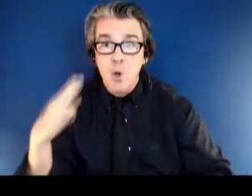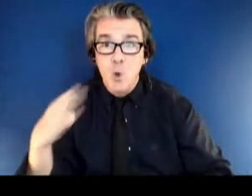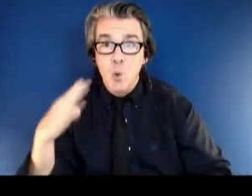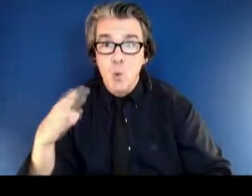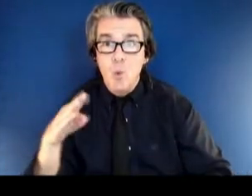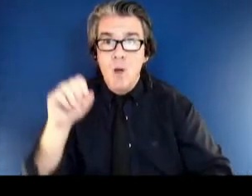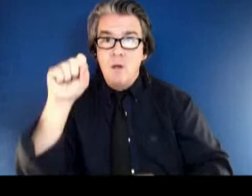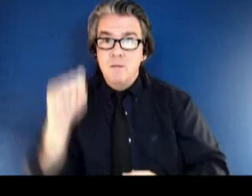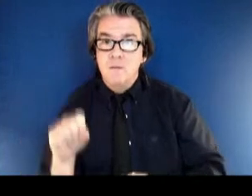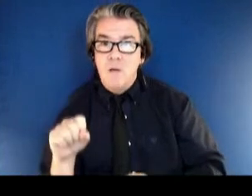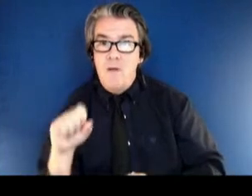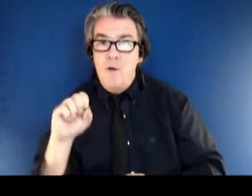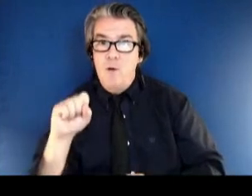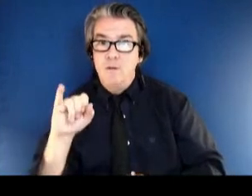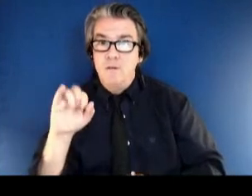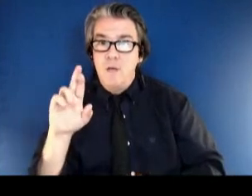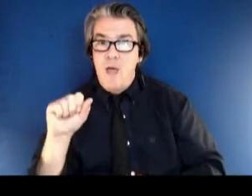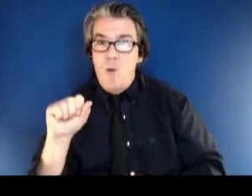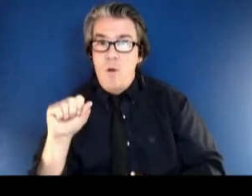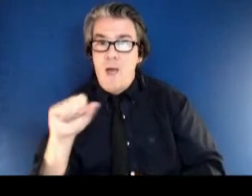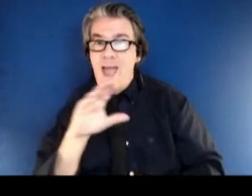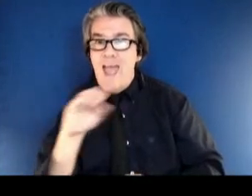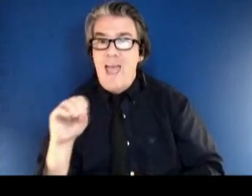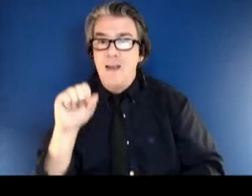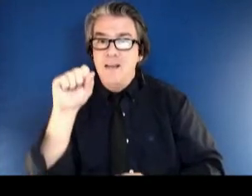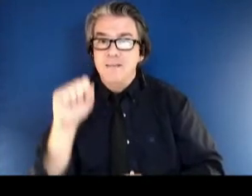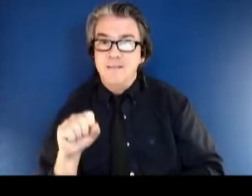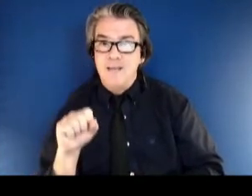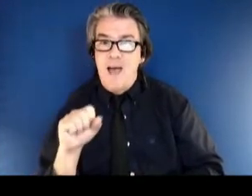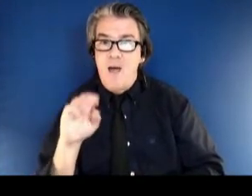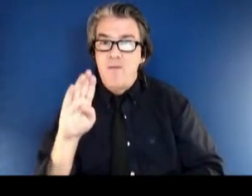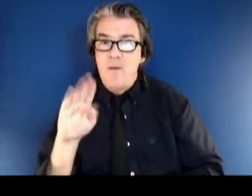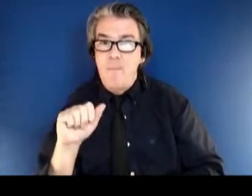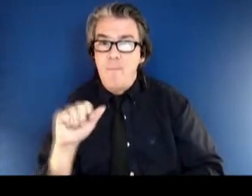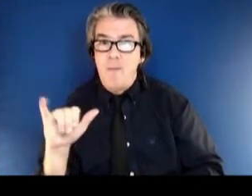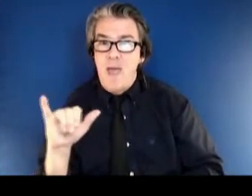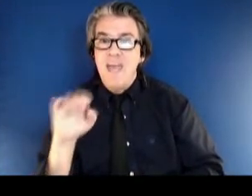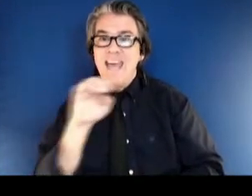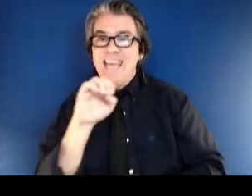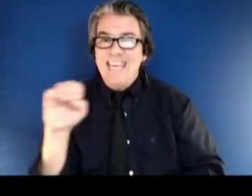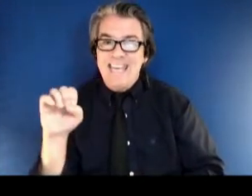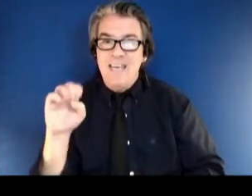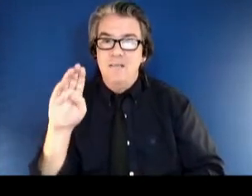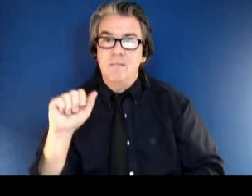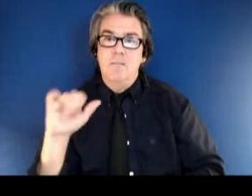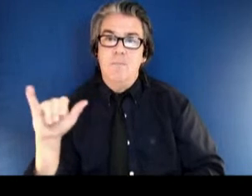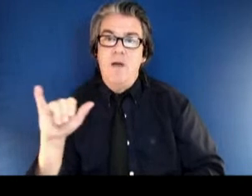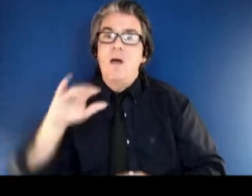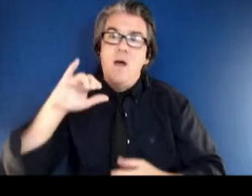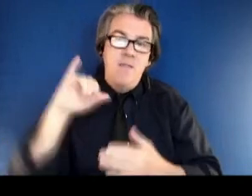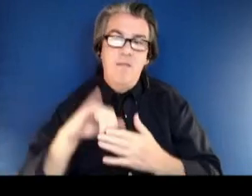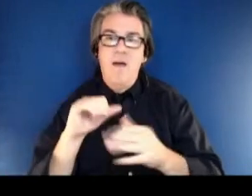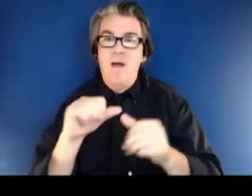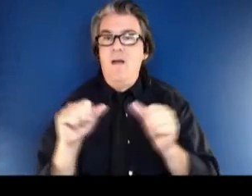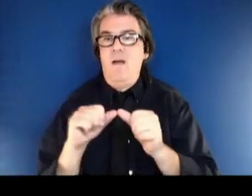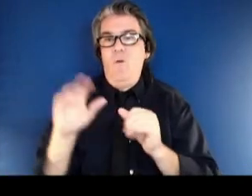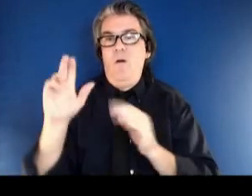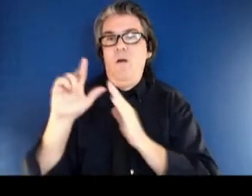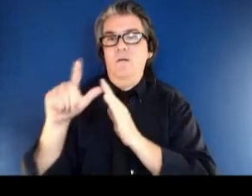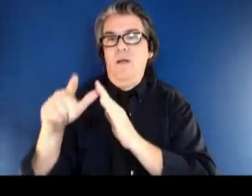which is the Southern Sierra and portions of the South Bay and the East Bay, that comes in a little bit